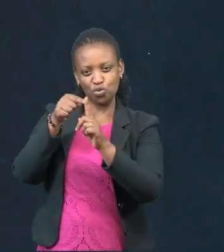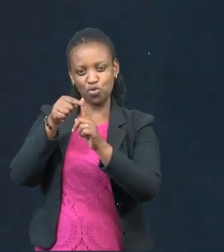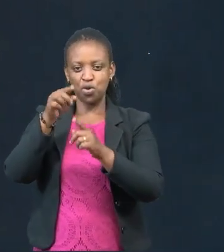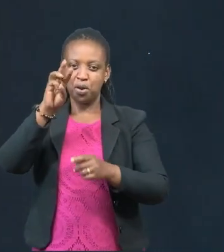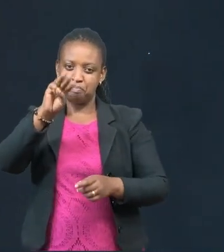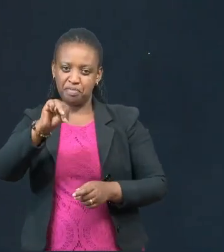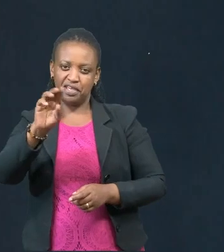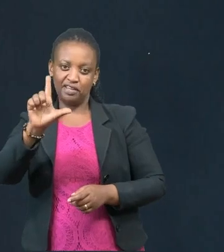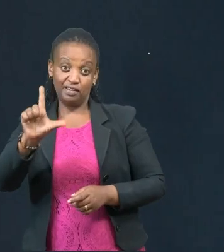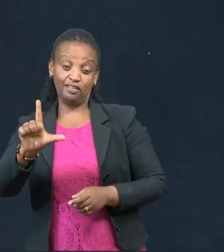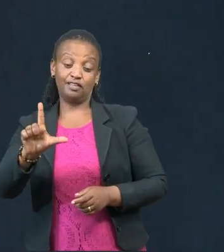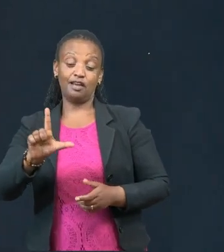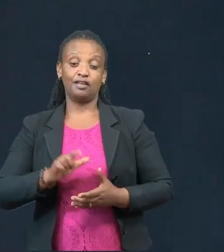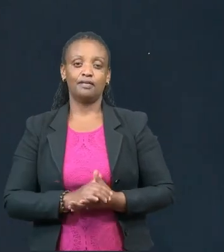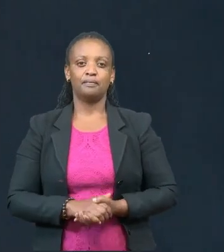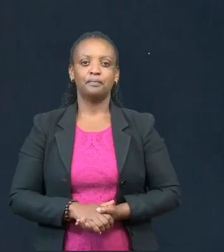liters to